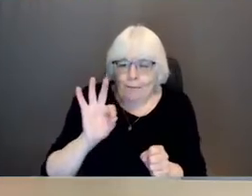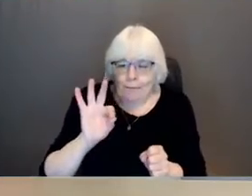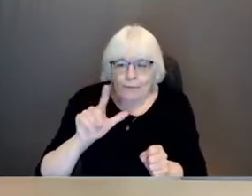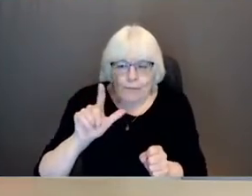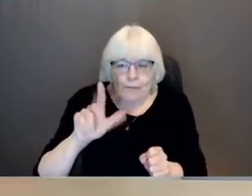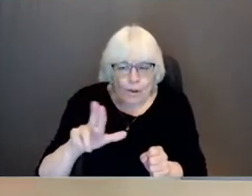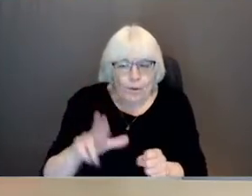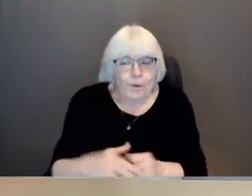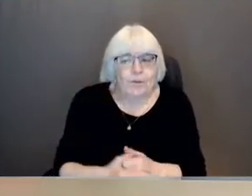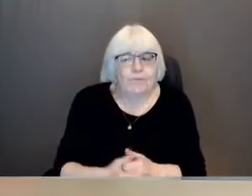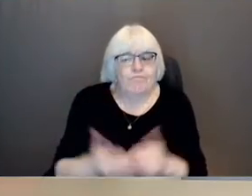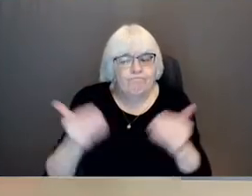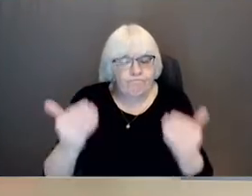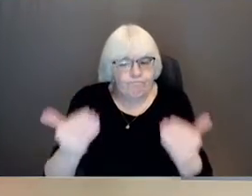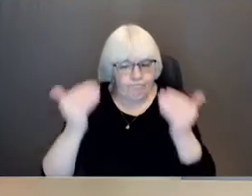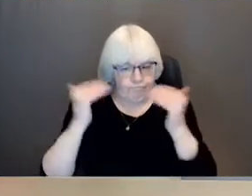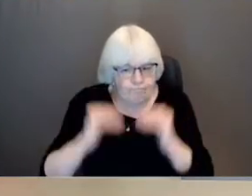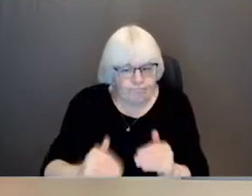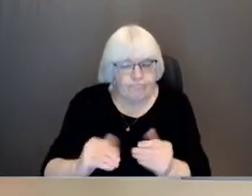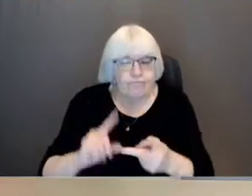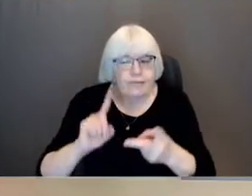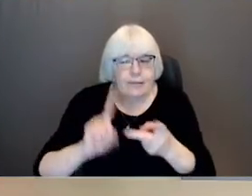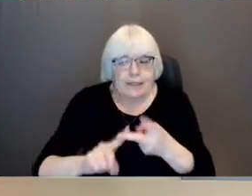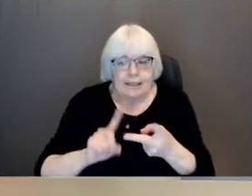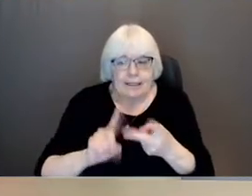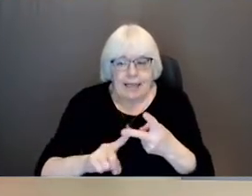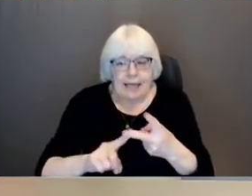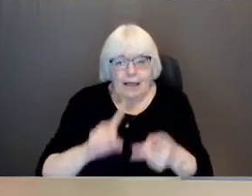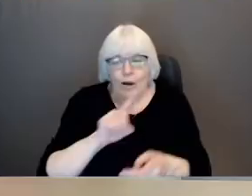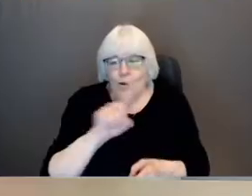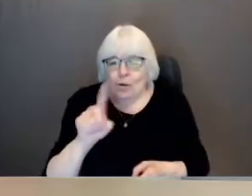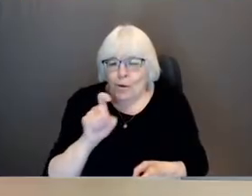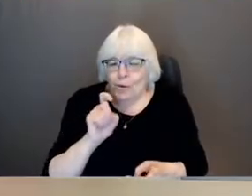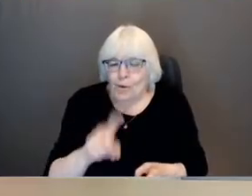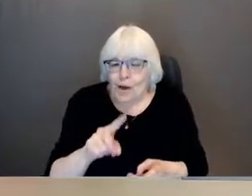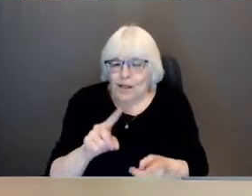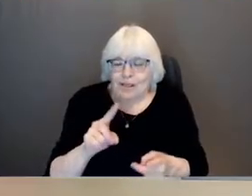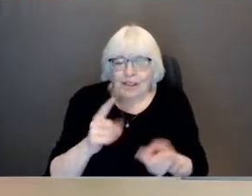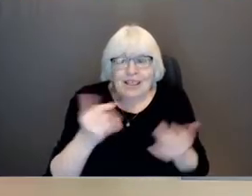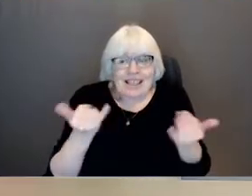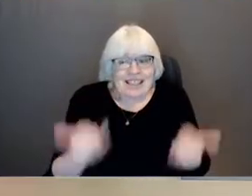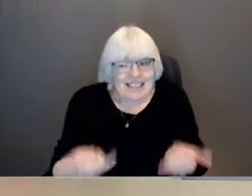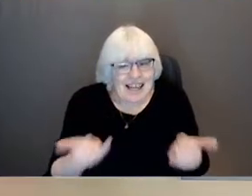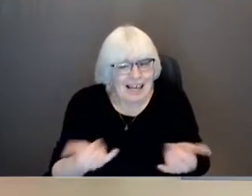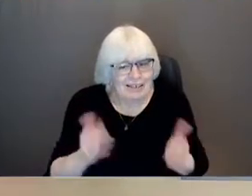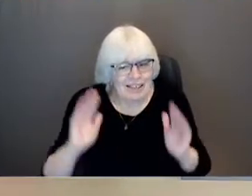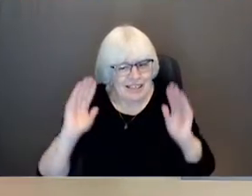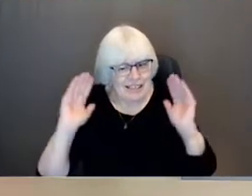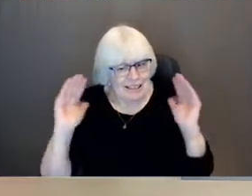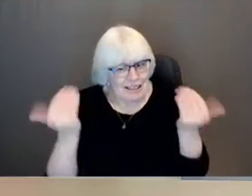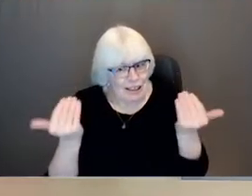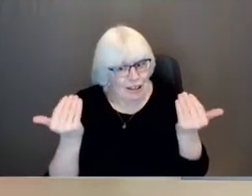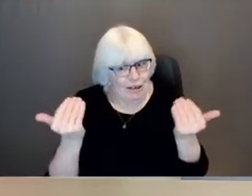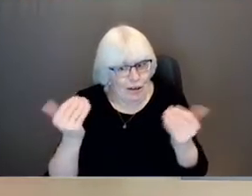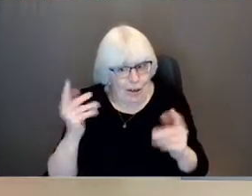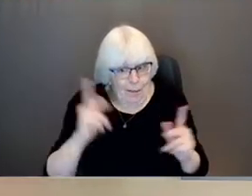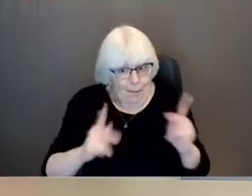ongoing information that there's this long COVID, this long hauler, is this something that PEI is tracking?